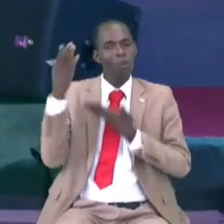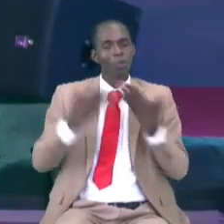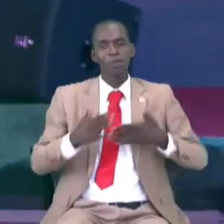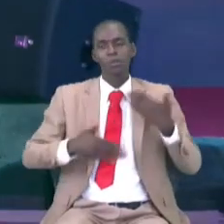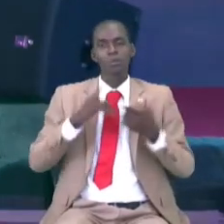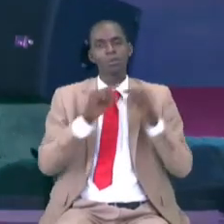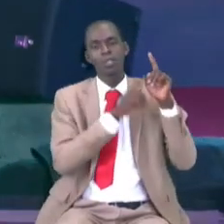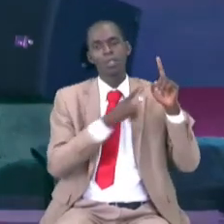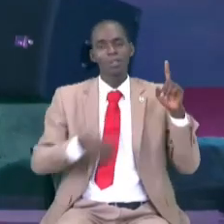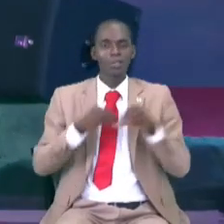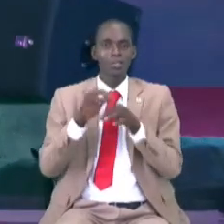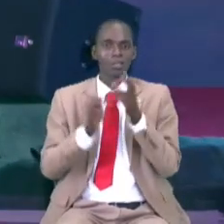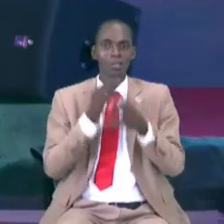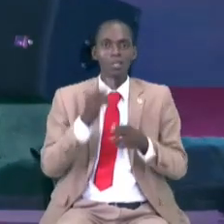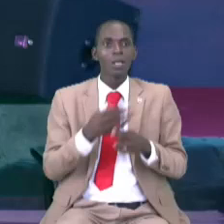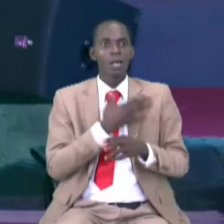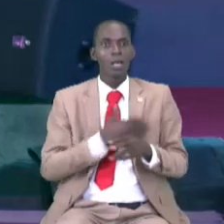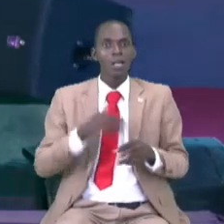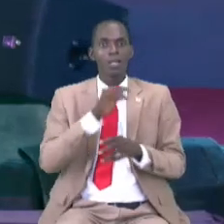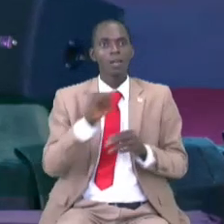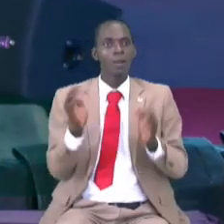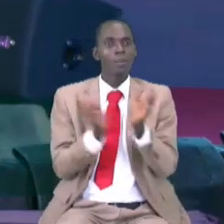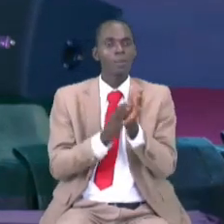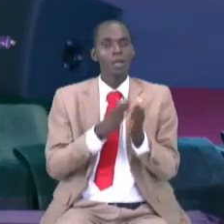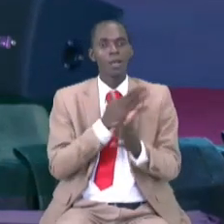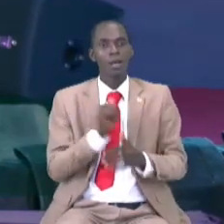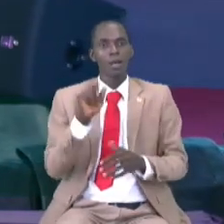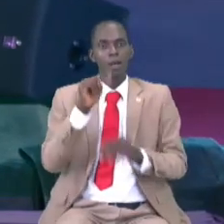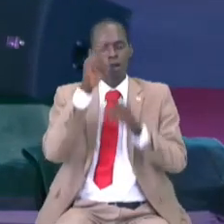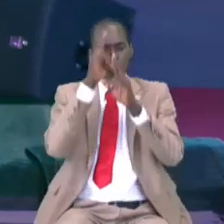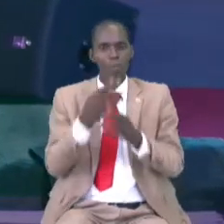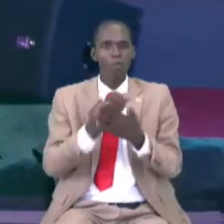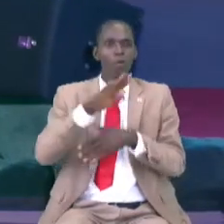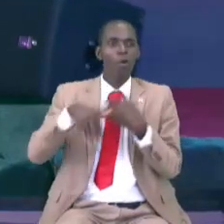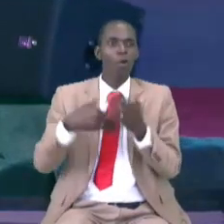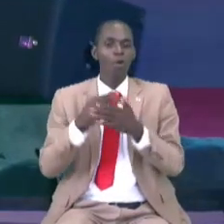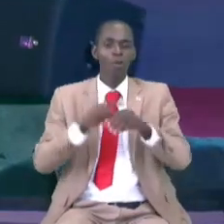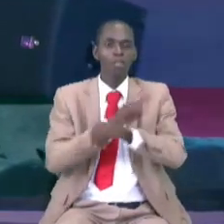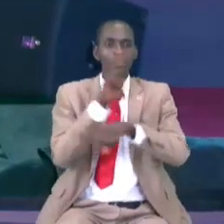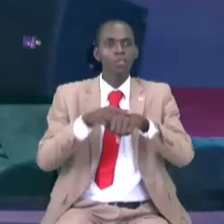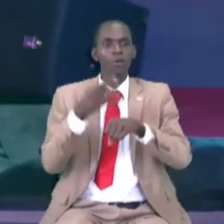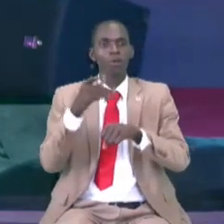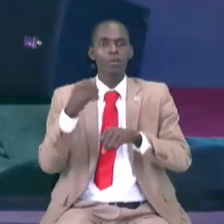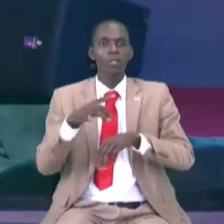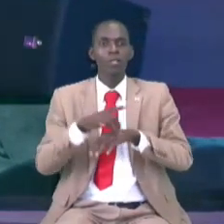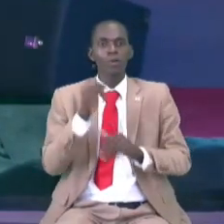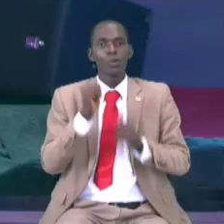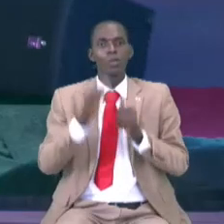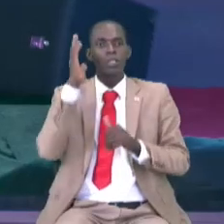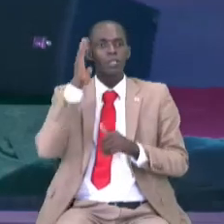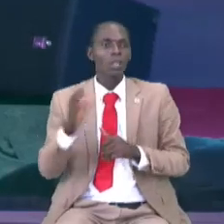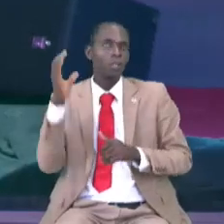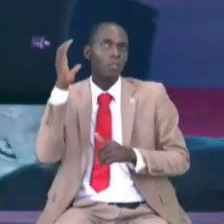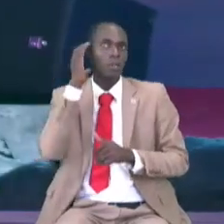all the nations of the earth, which shall hear of all the good that